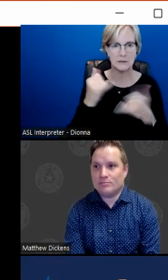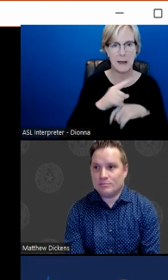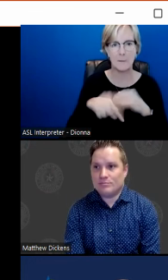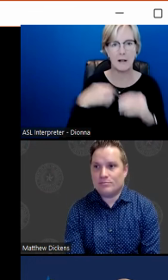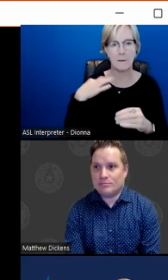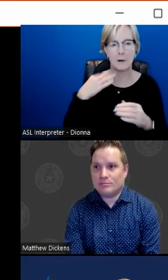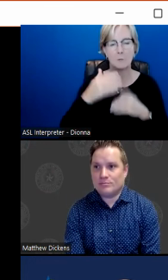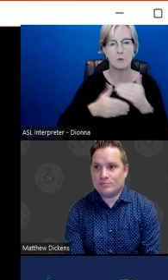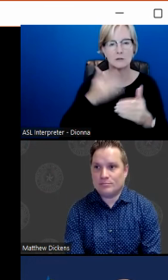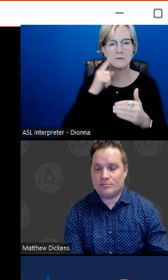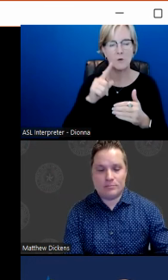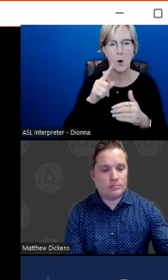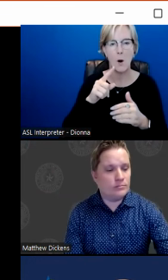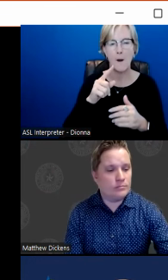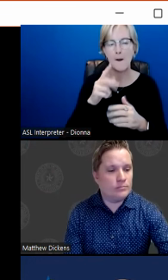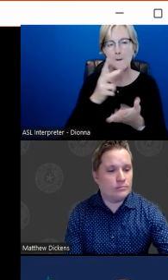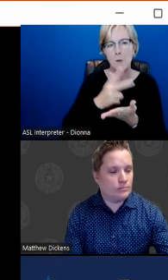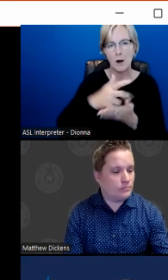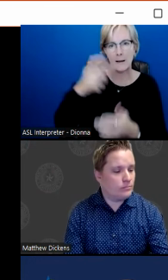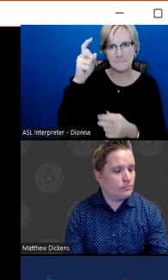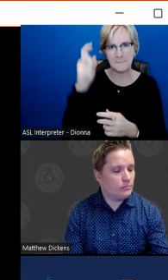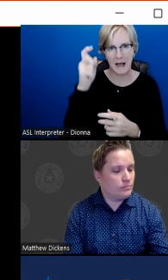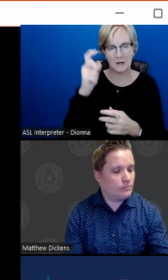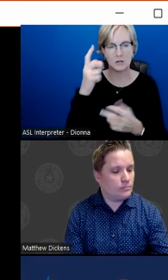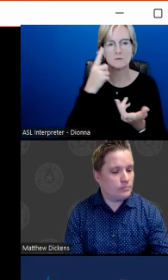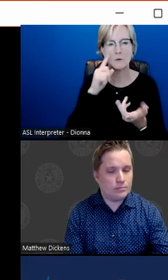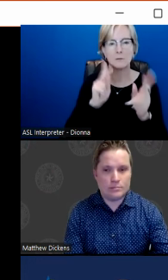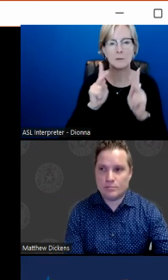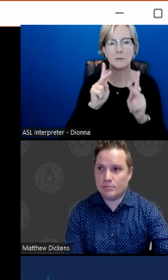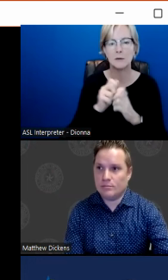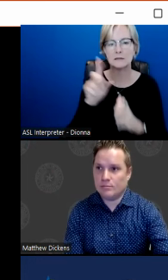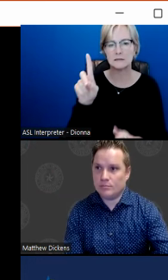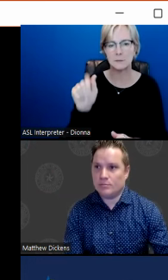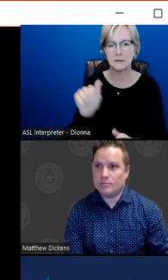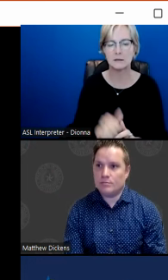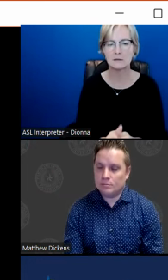for parking placards and license plates for persons with disabilities.